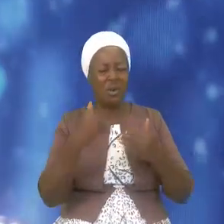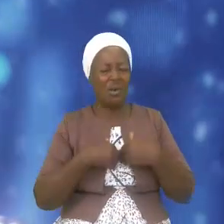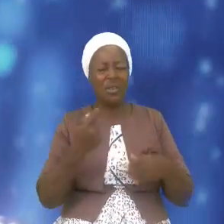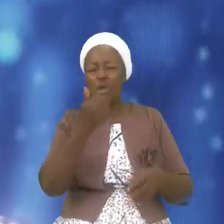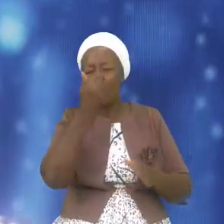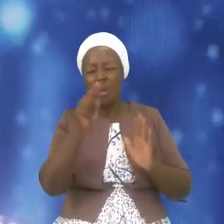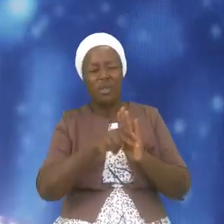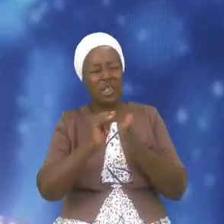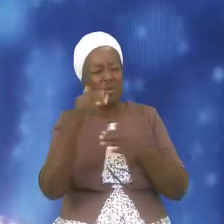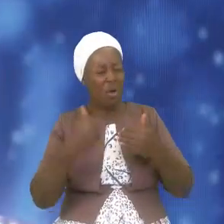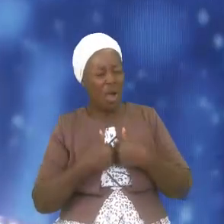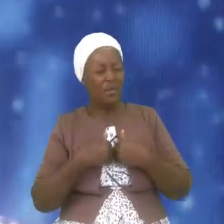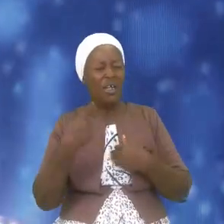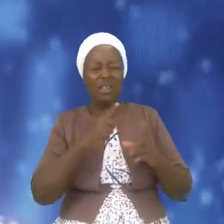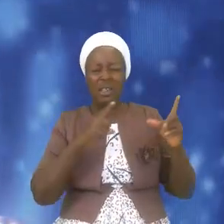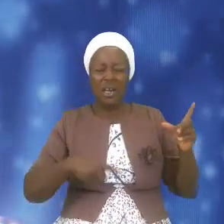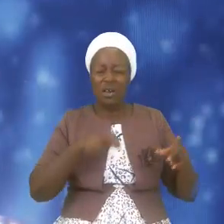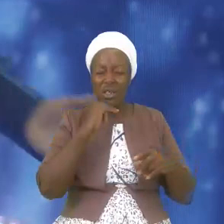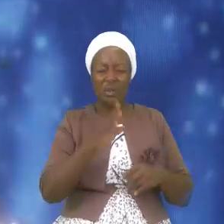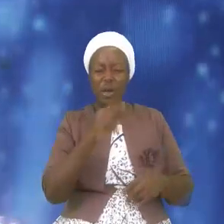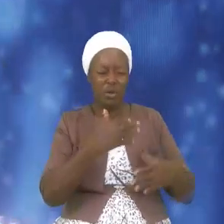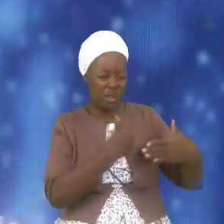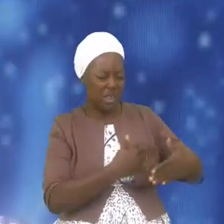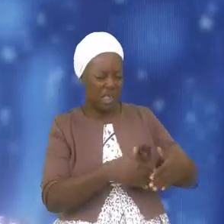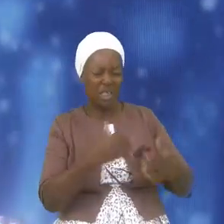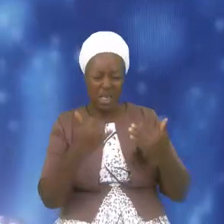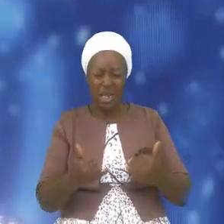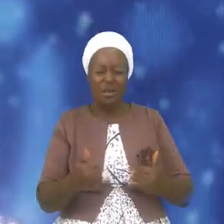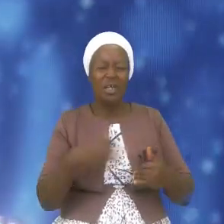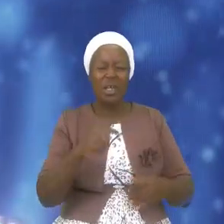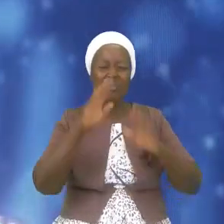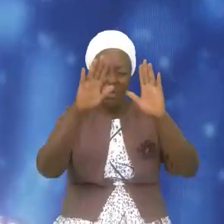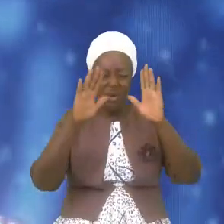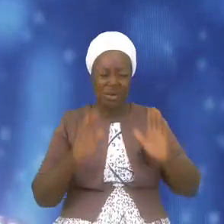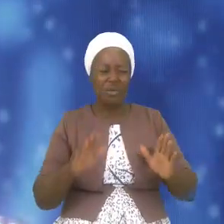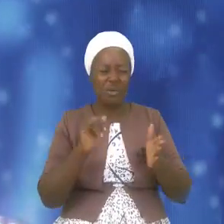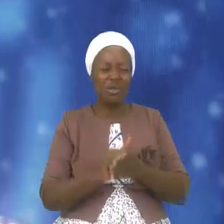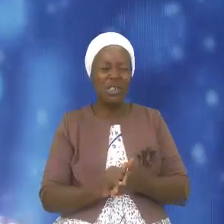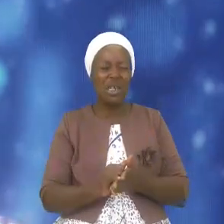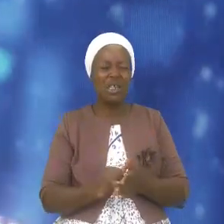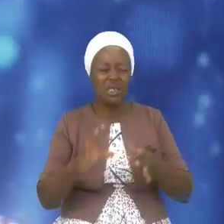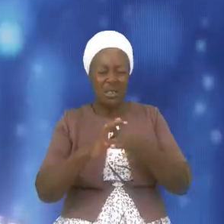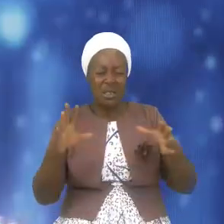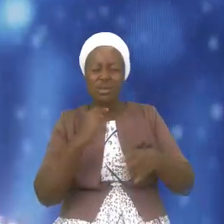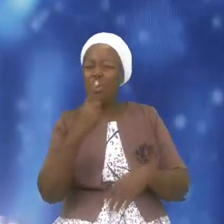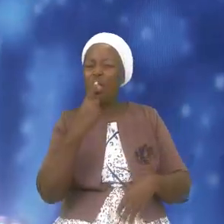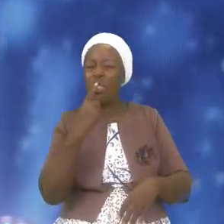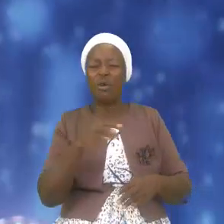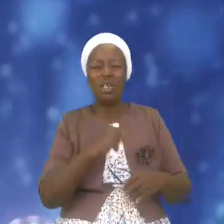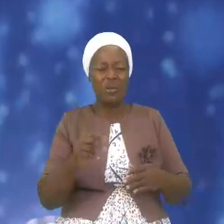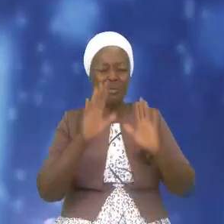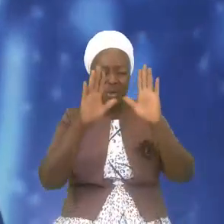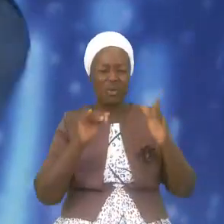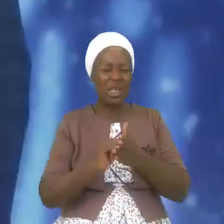now. A miracle that loosens your tongue, a miracle that opens your deaf ears, come upon you